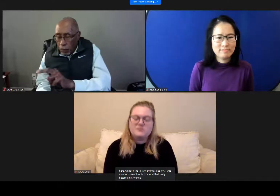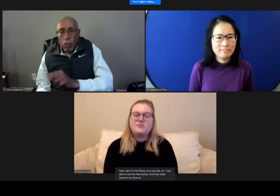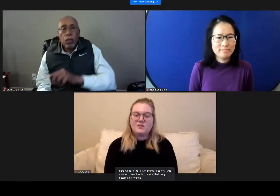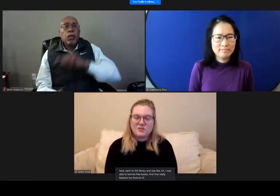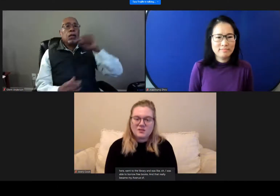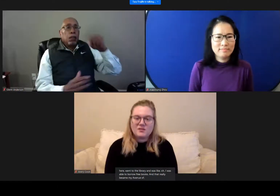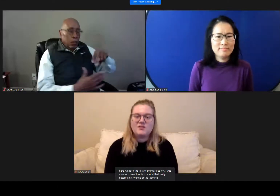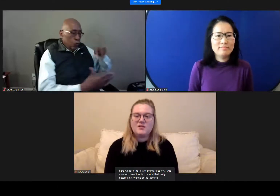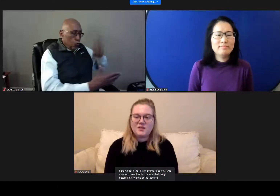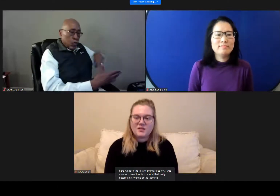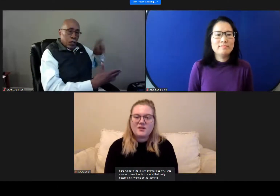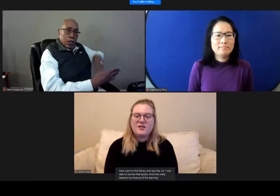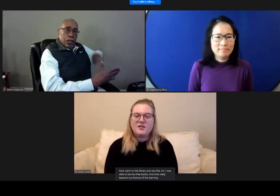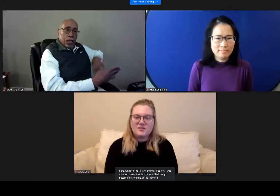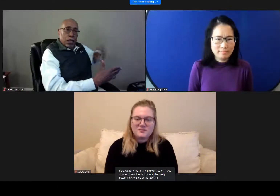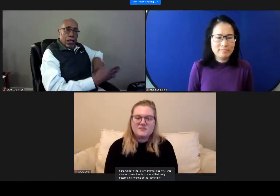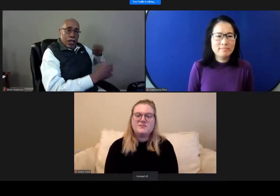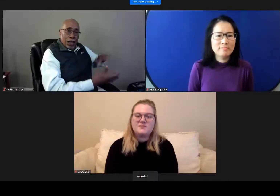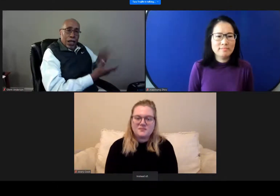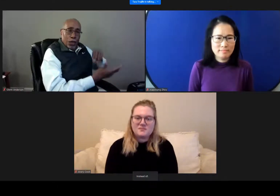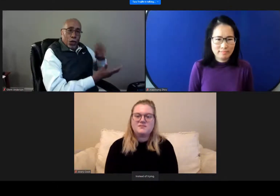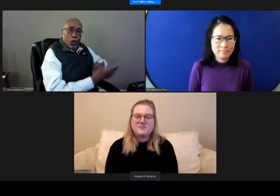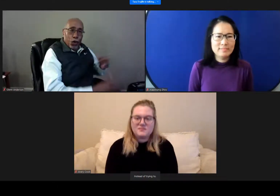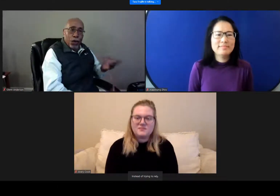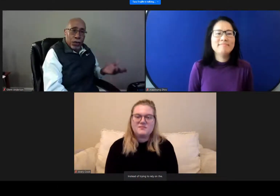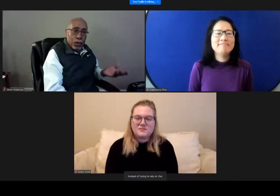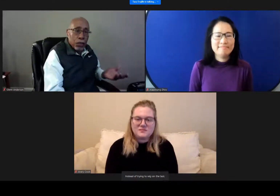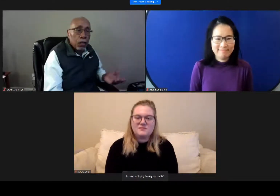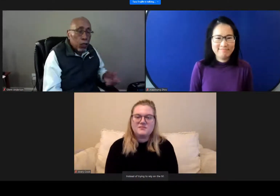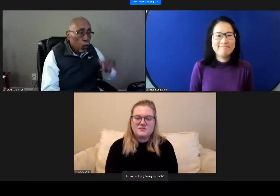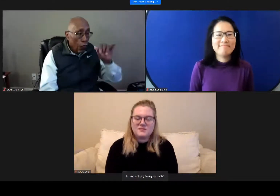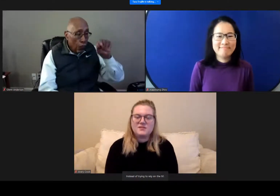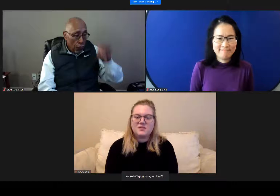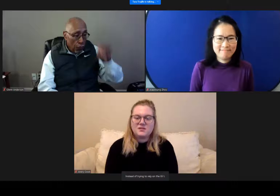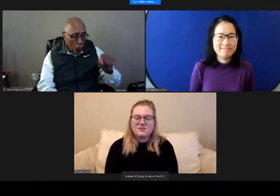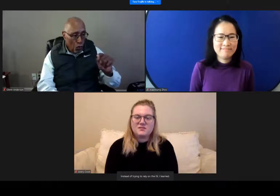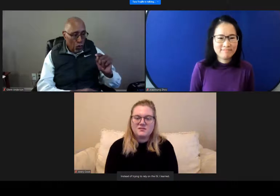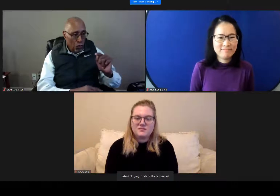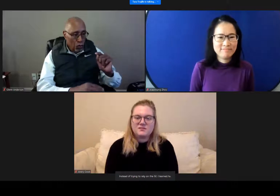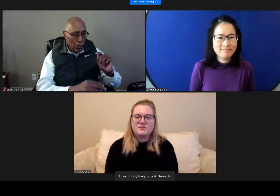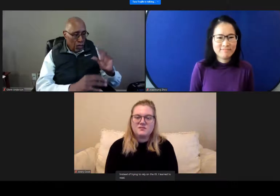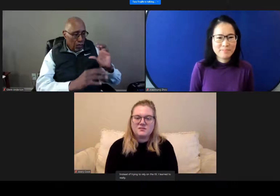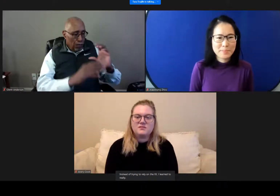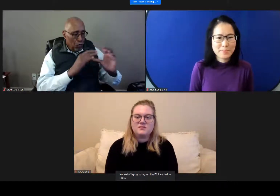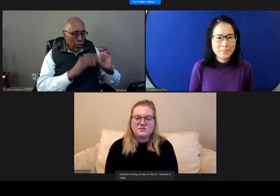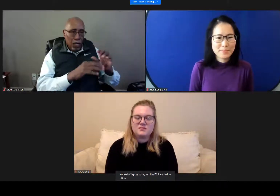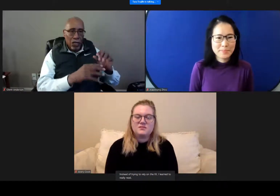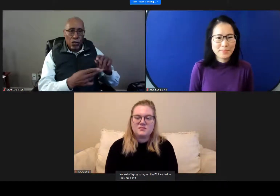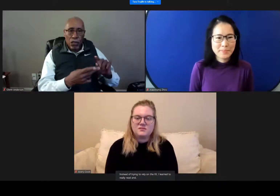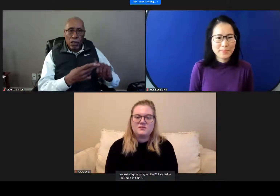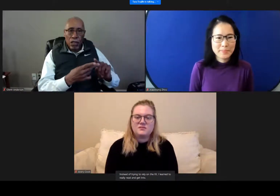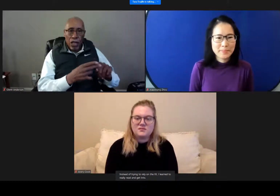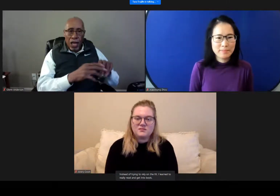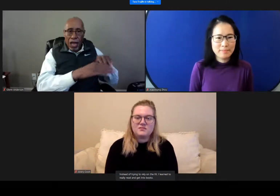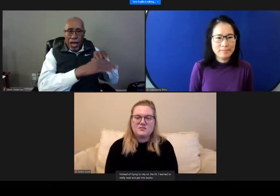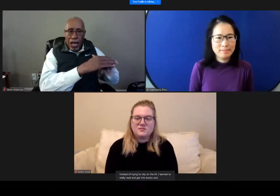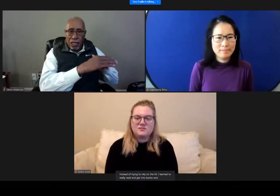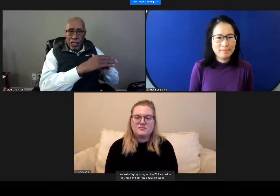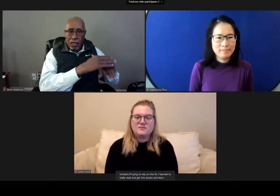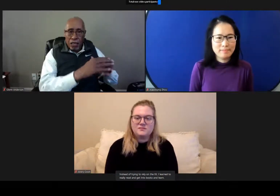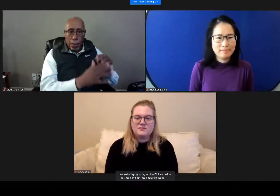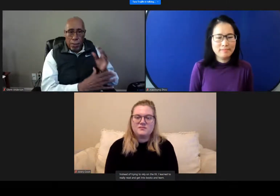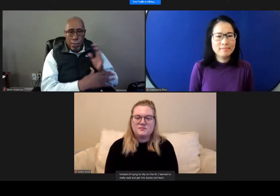of learning. Instead of trying to rely on the television, I learned to really read and get into books and